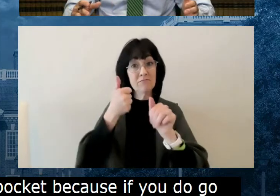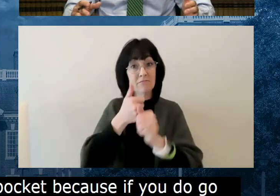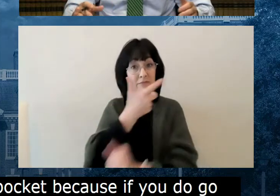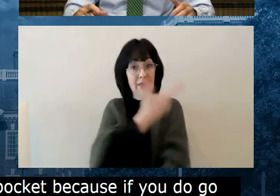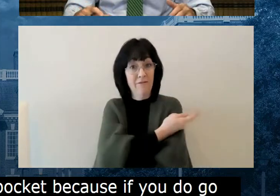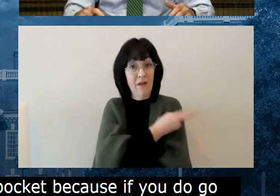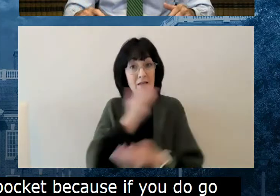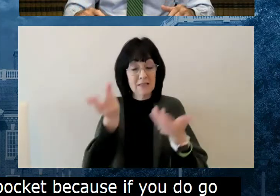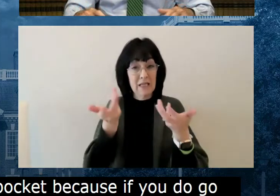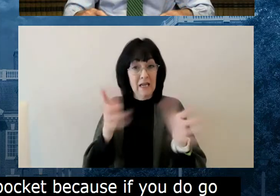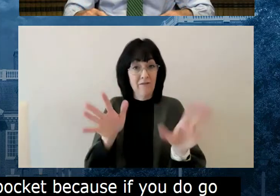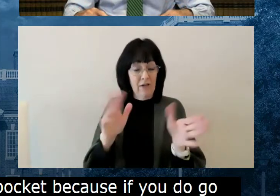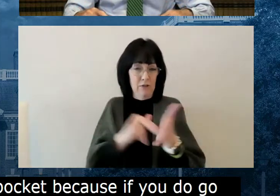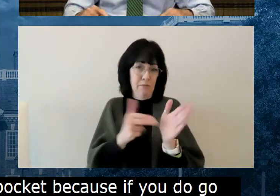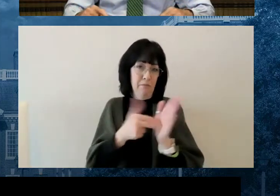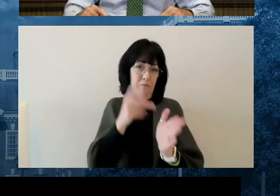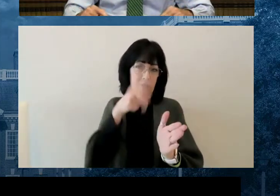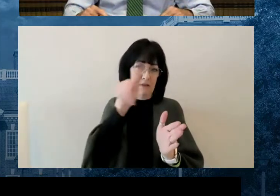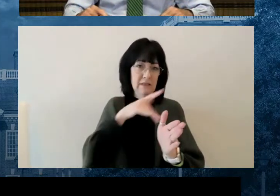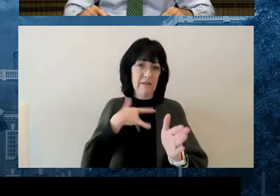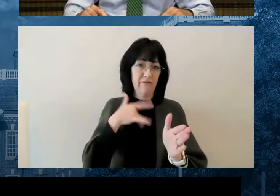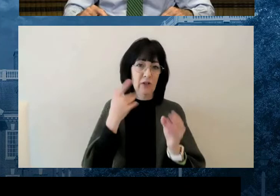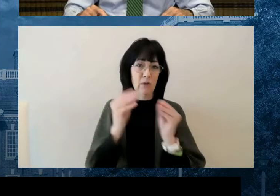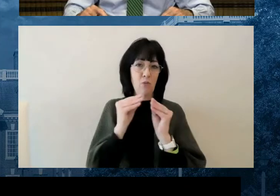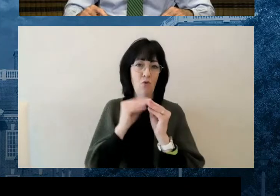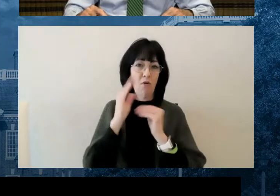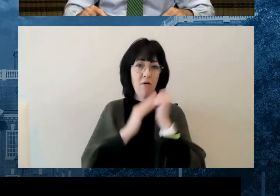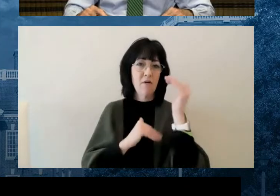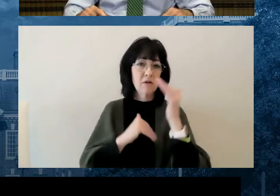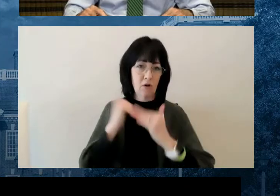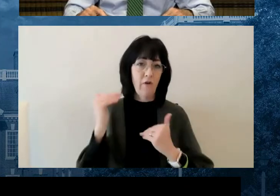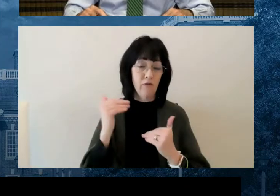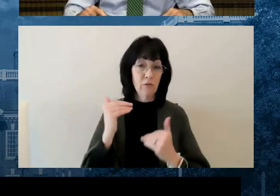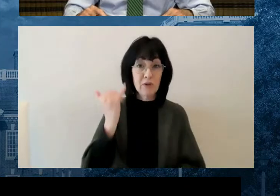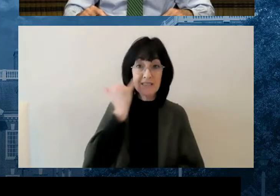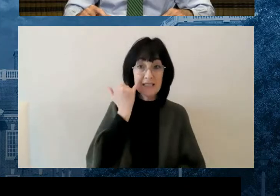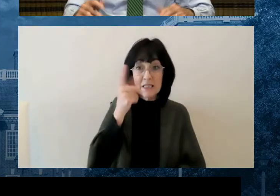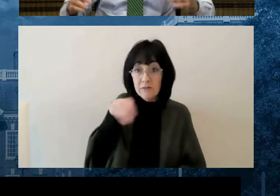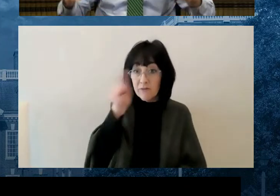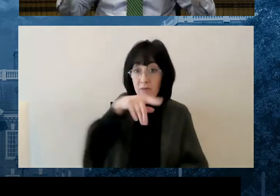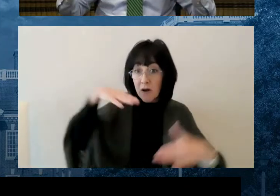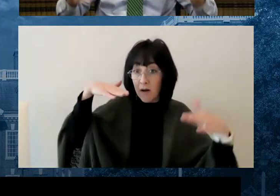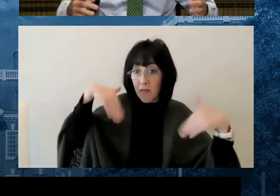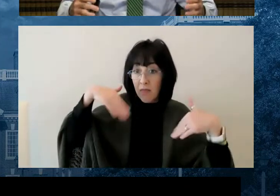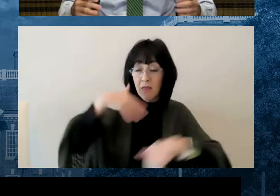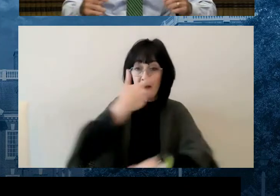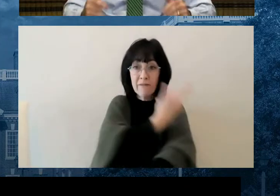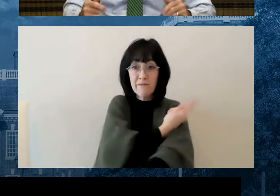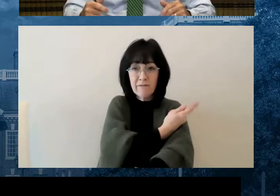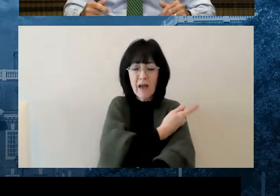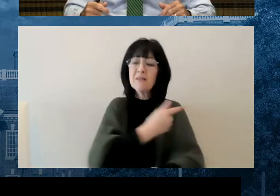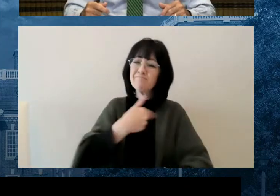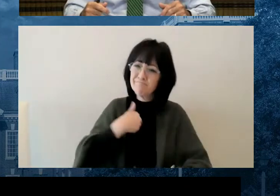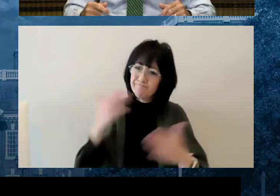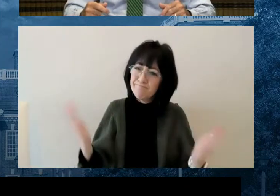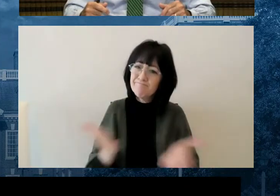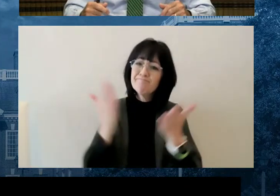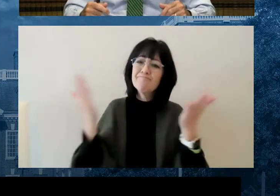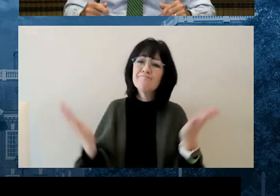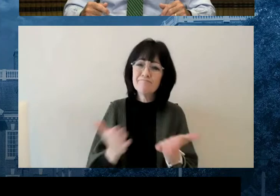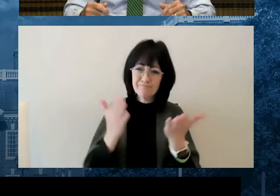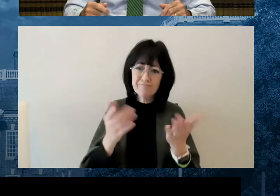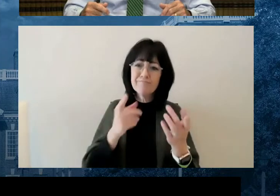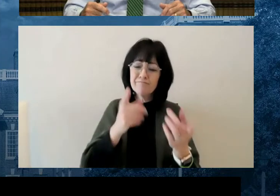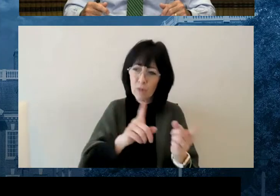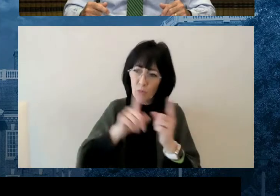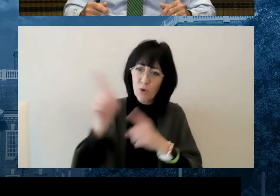all those venues. If you're not vaccinated, we encourage you to continue to do so. We will continue to bring vaccines